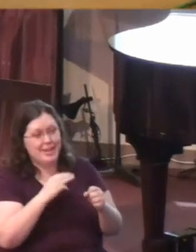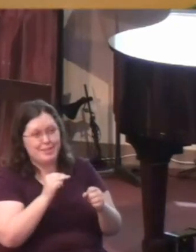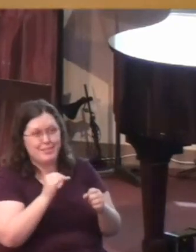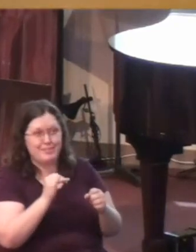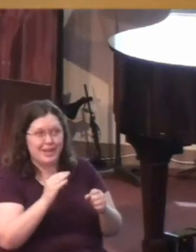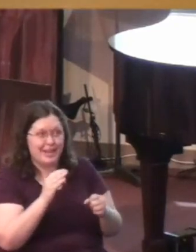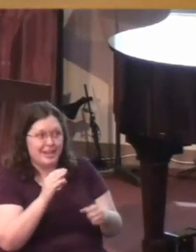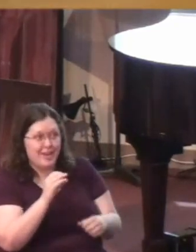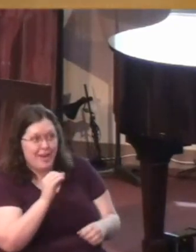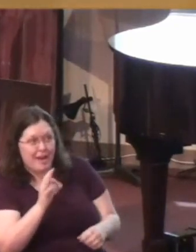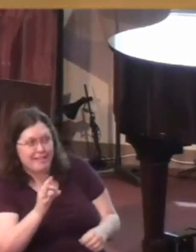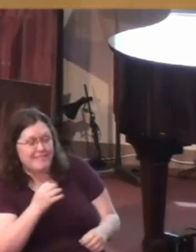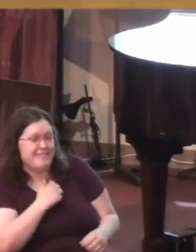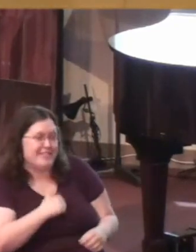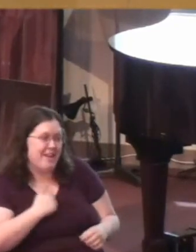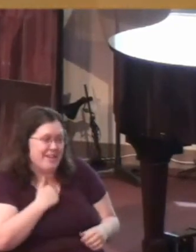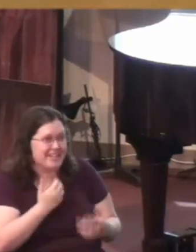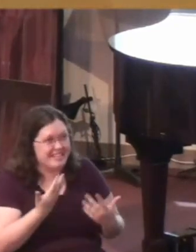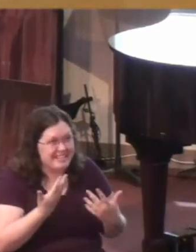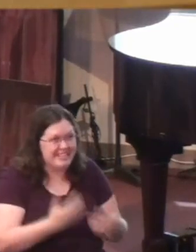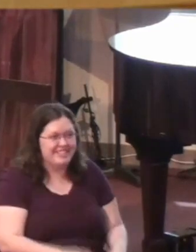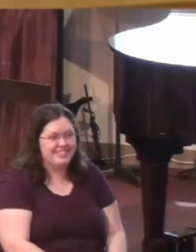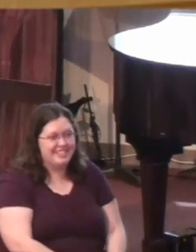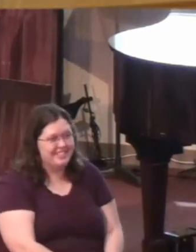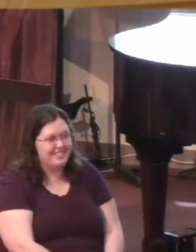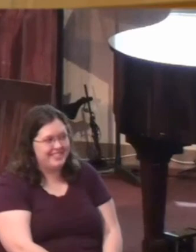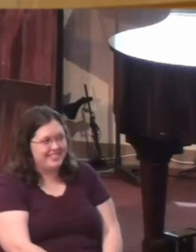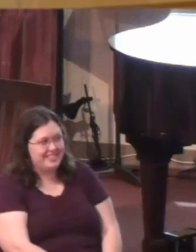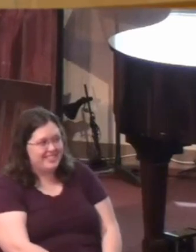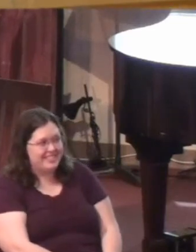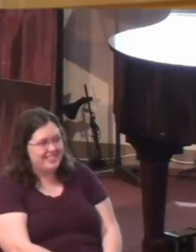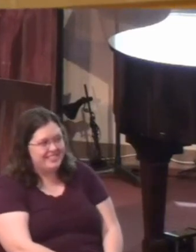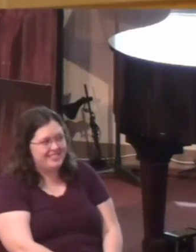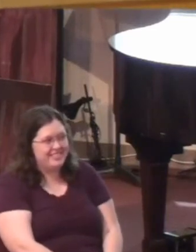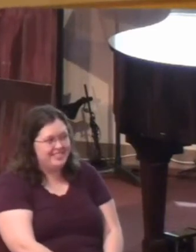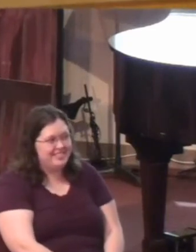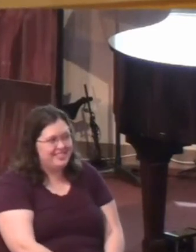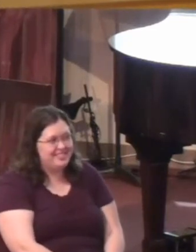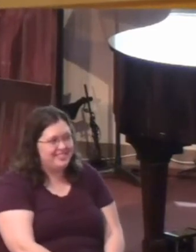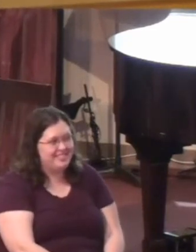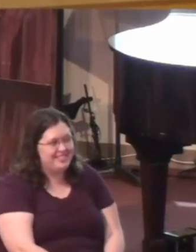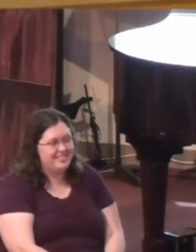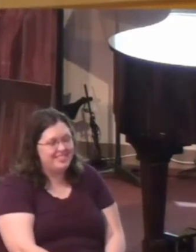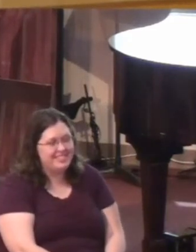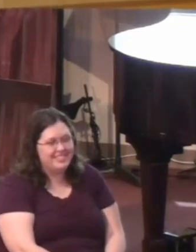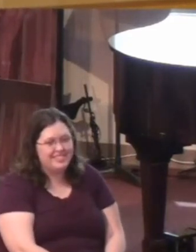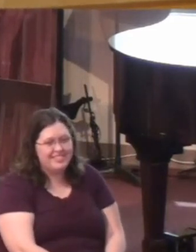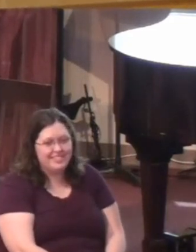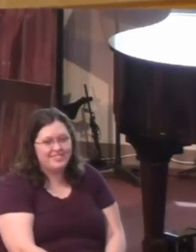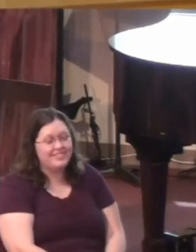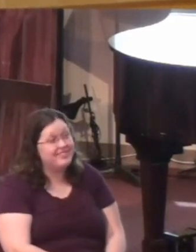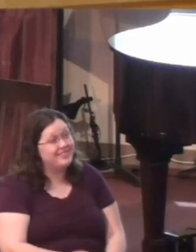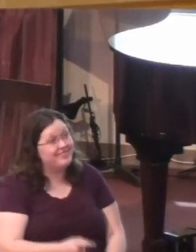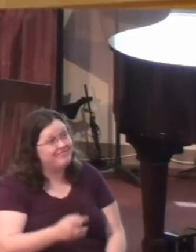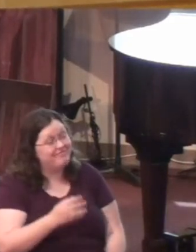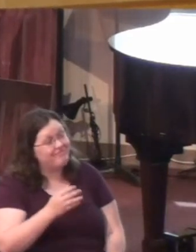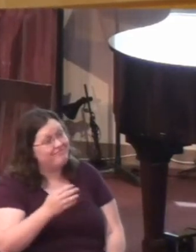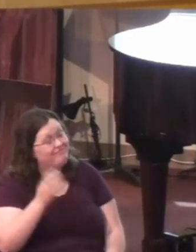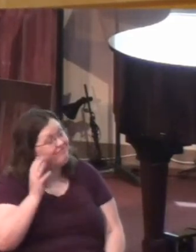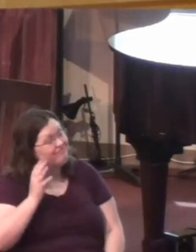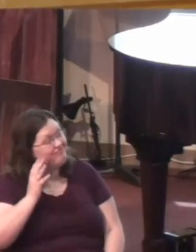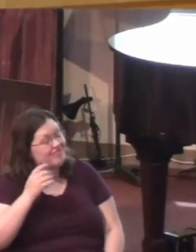My bad, I didn't turn on my mic. Oh my goodness. I was taking a walk the other day and